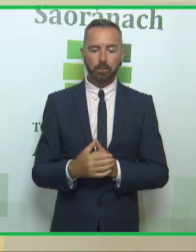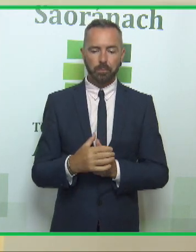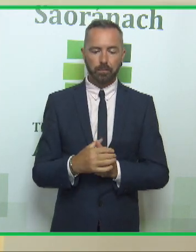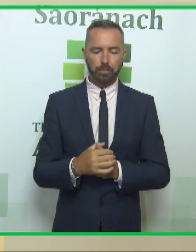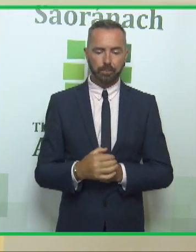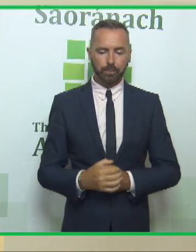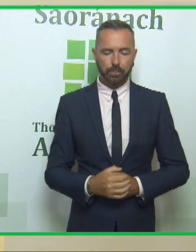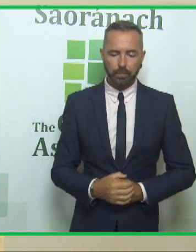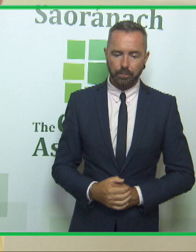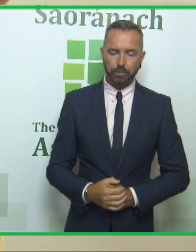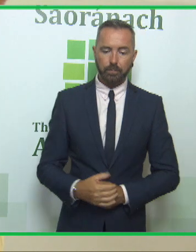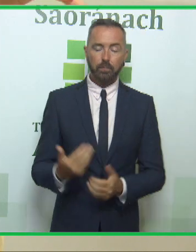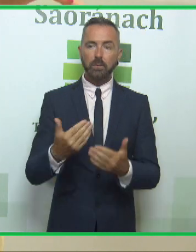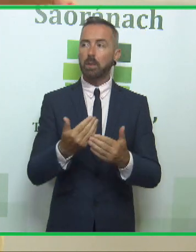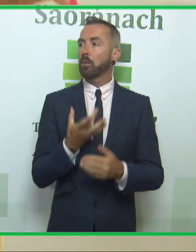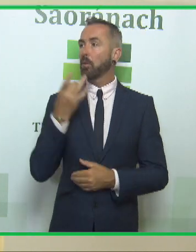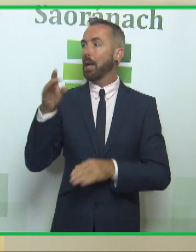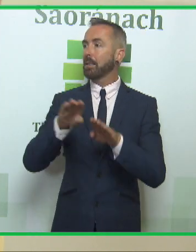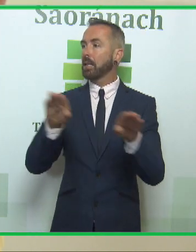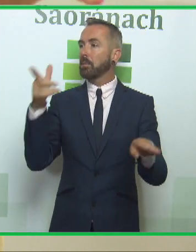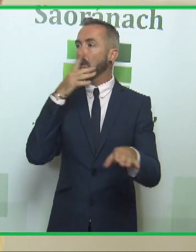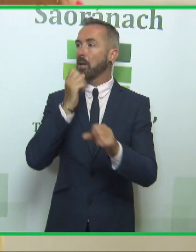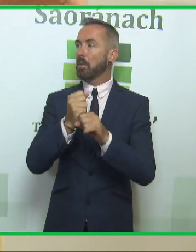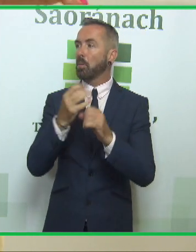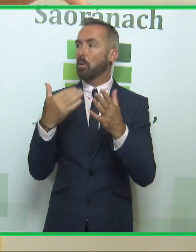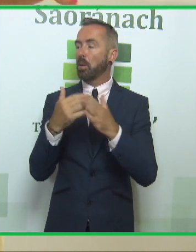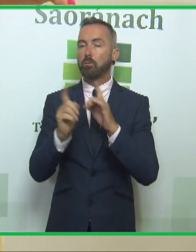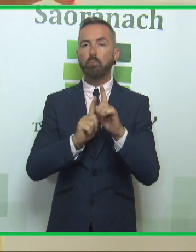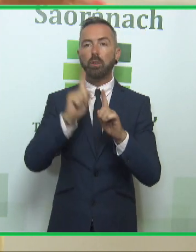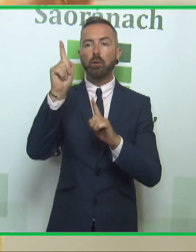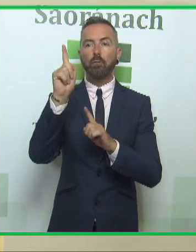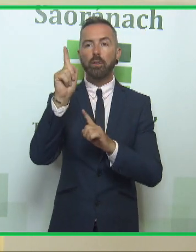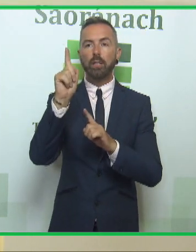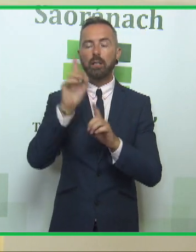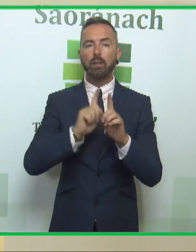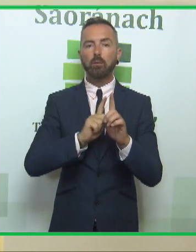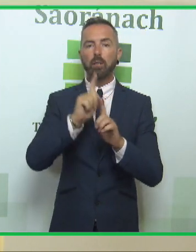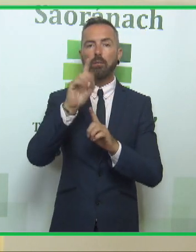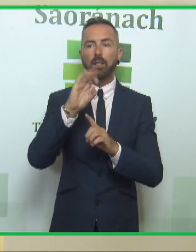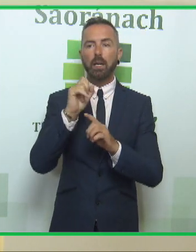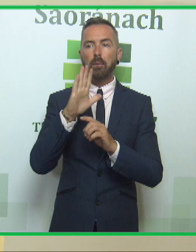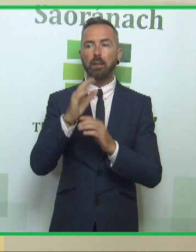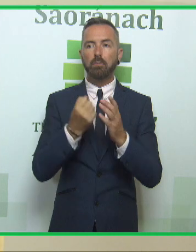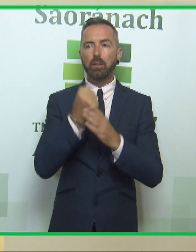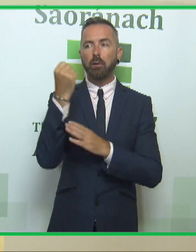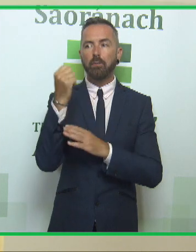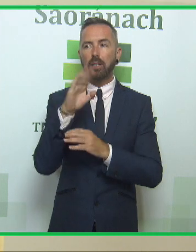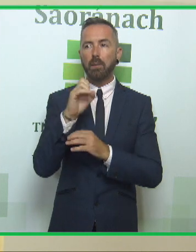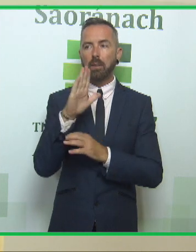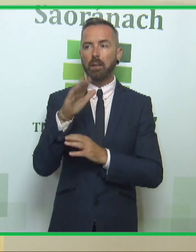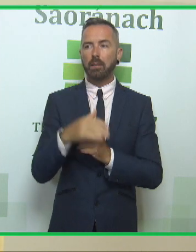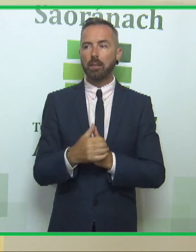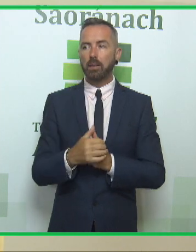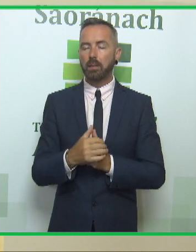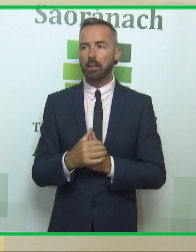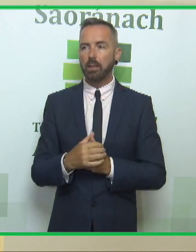to the tables just about that recovery capital, about not just the person and their recovery, but also the broader societal benefits